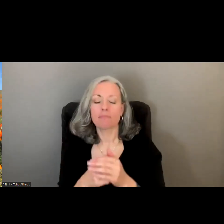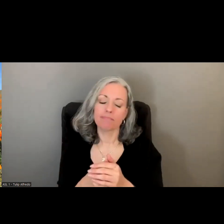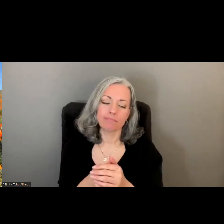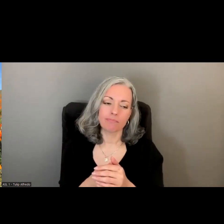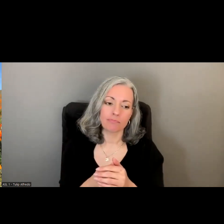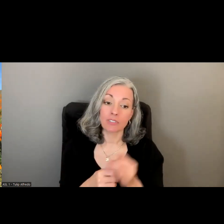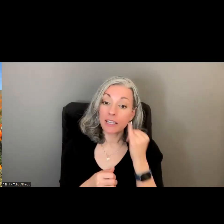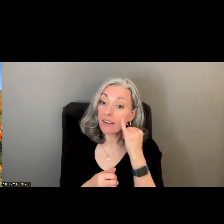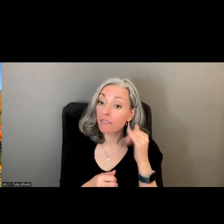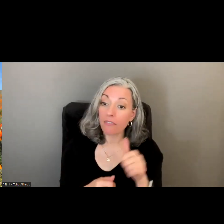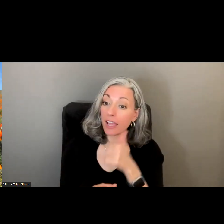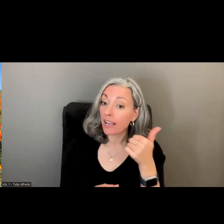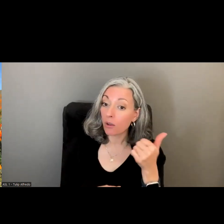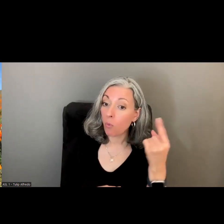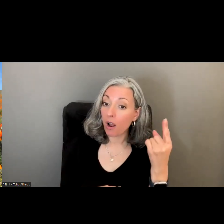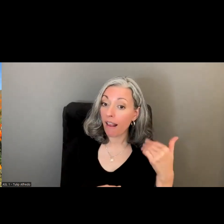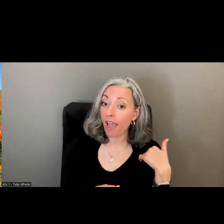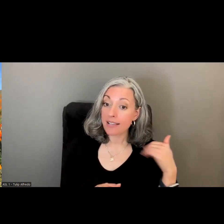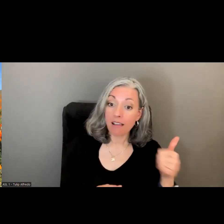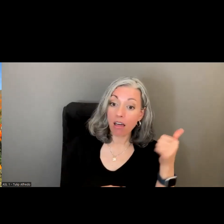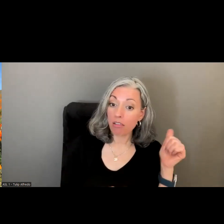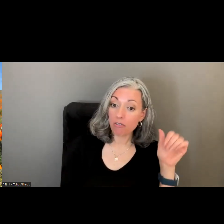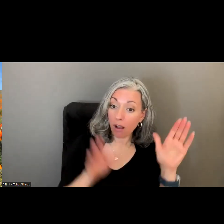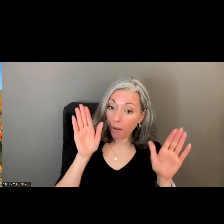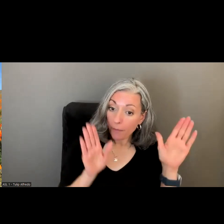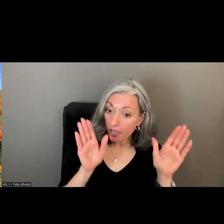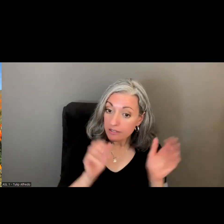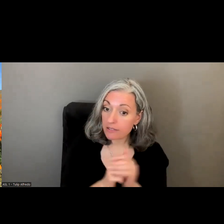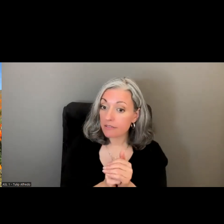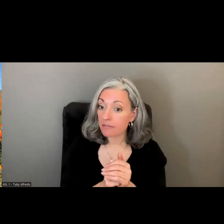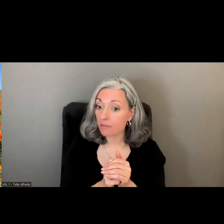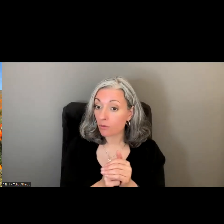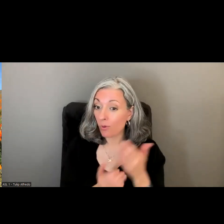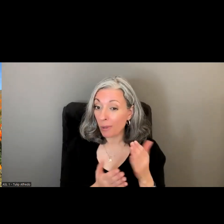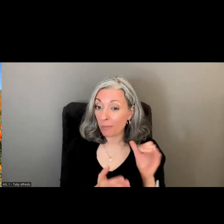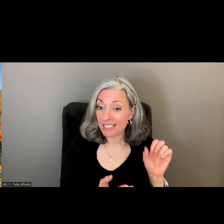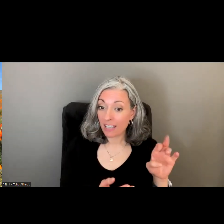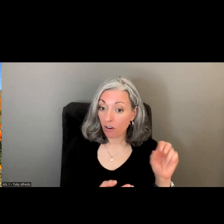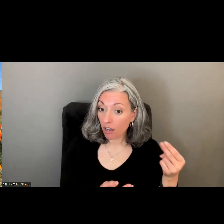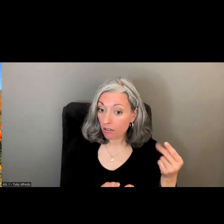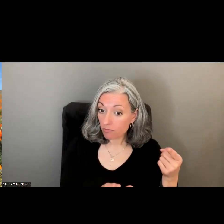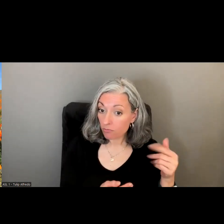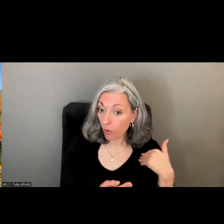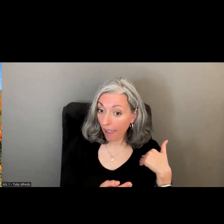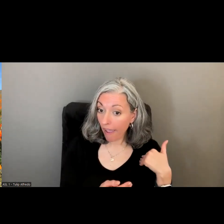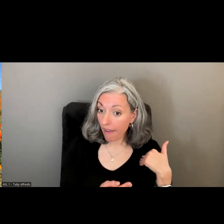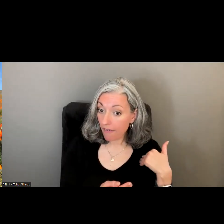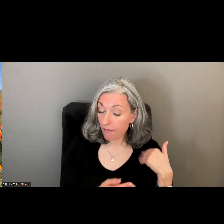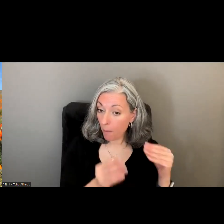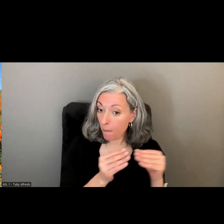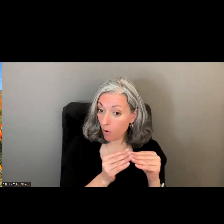other comments, even from you, Sarah. Last minute thoughts before I transition to